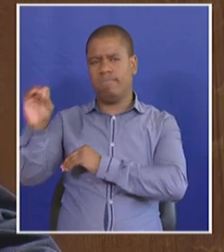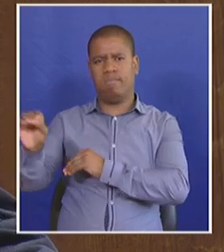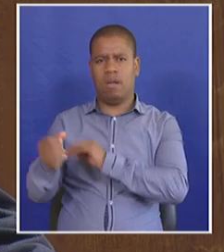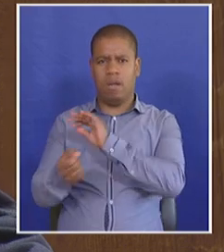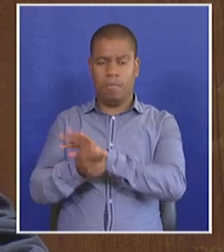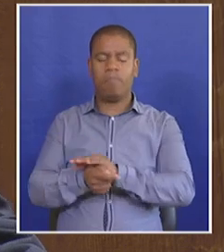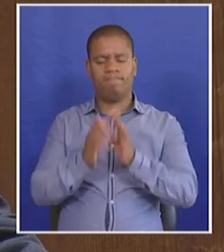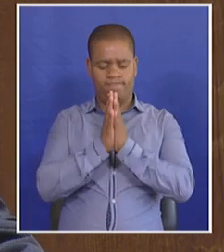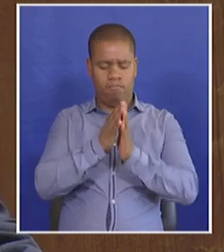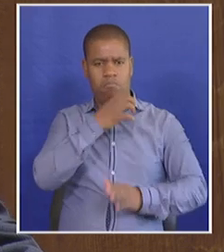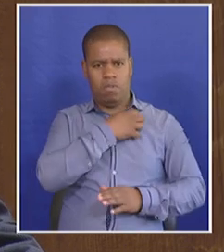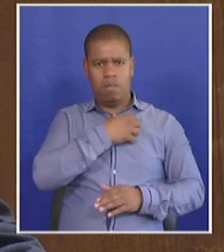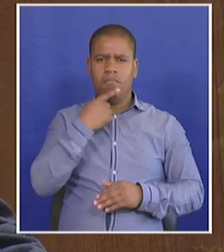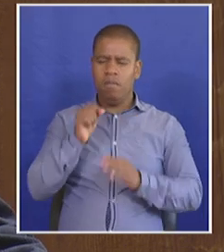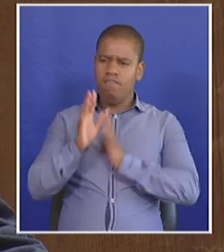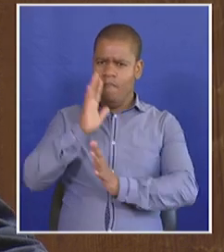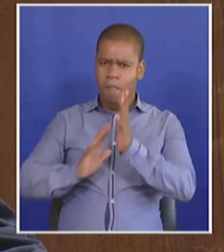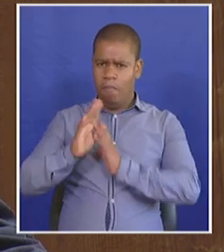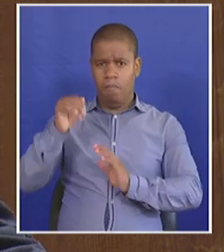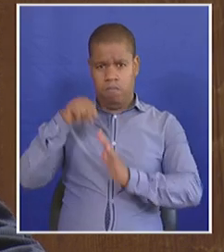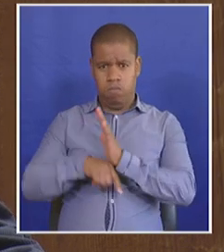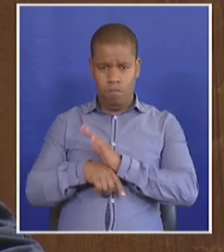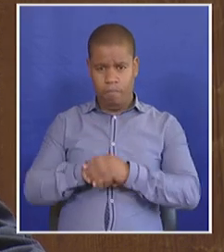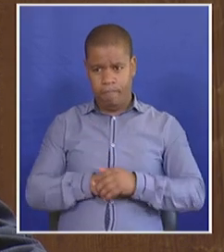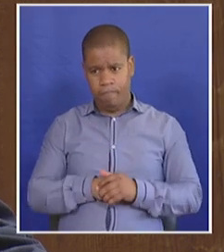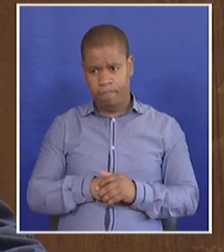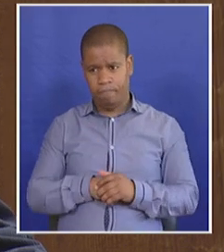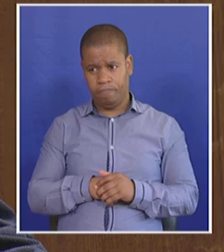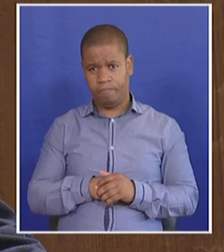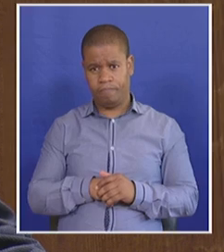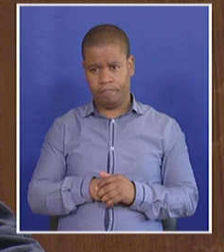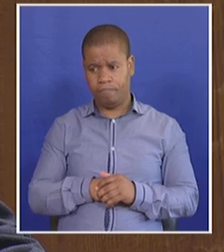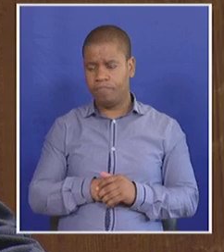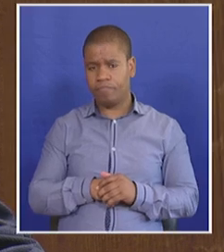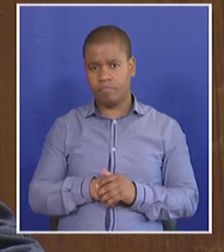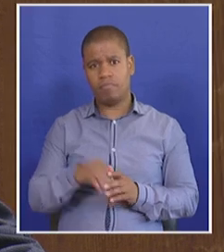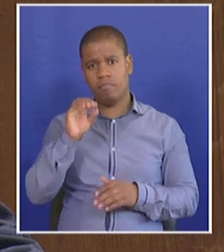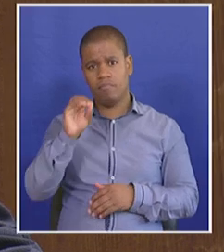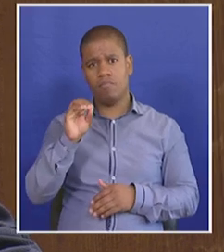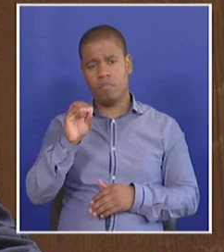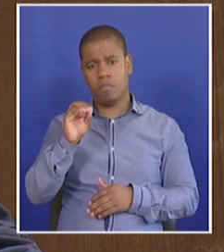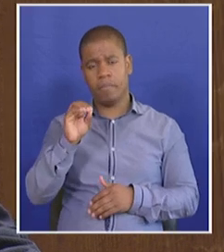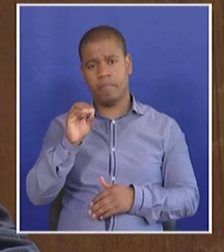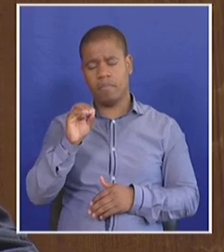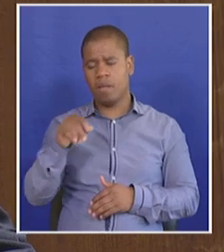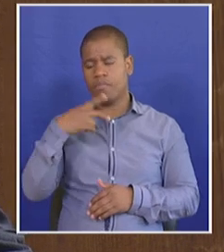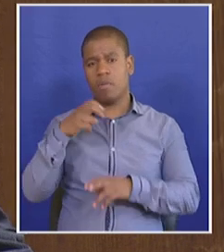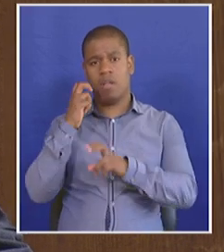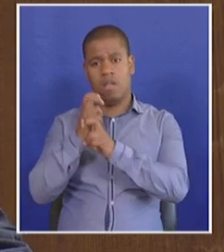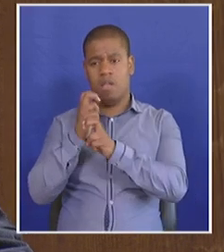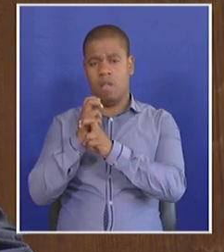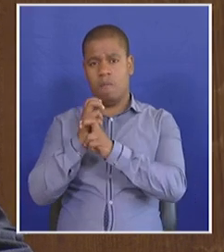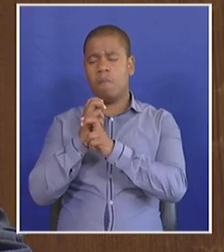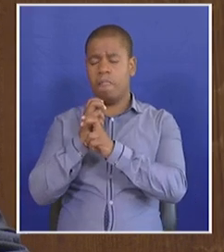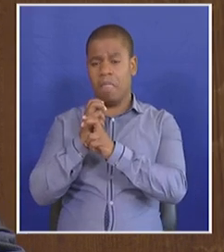Can the Minister please elaborate, where are these rising urbanization taking place? What are